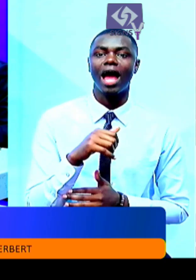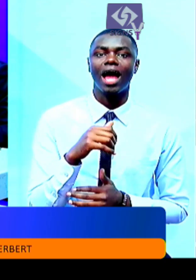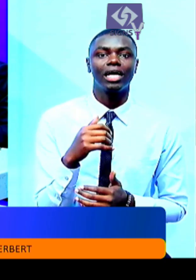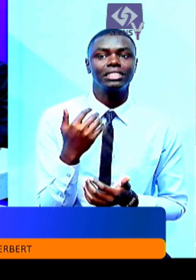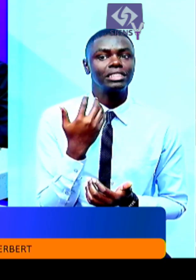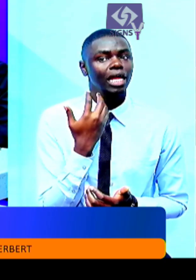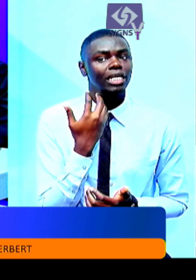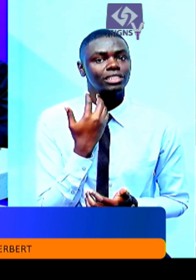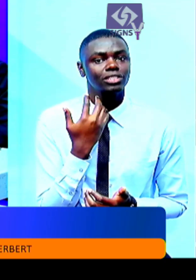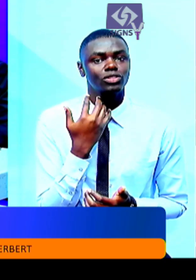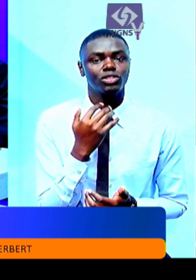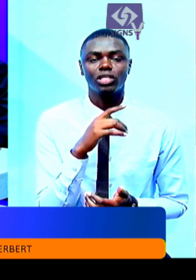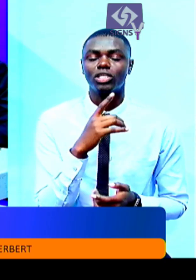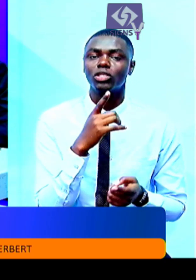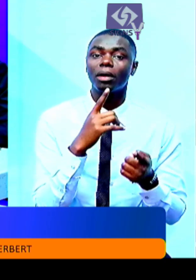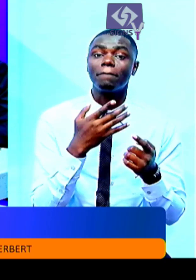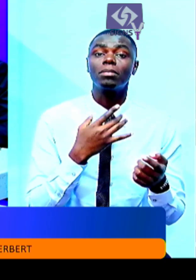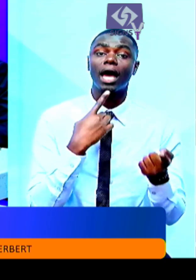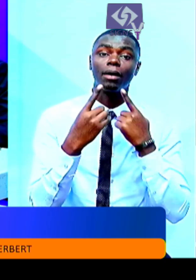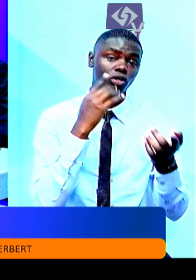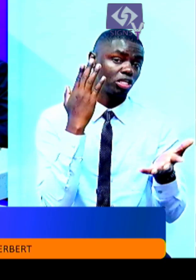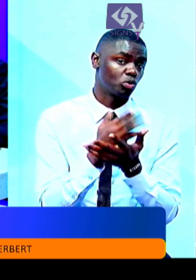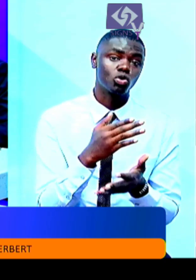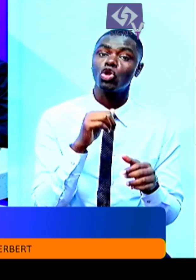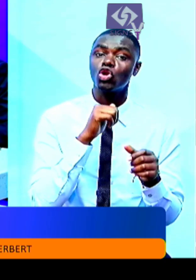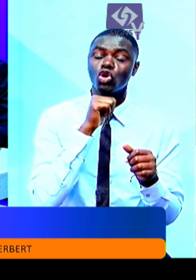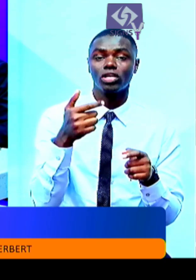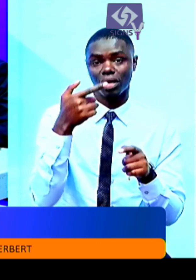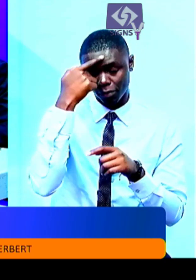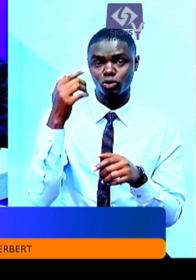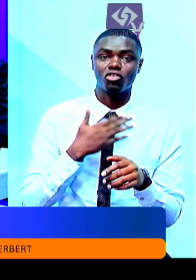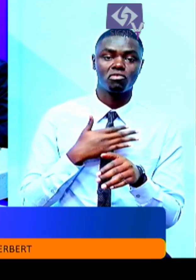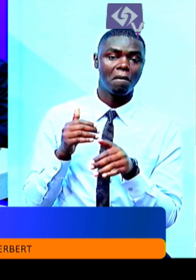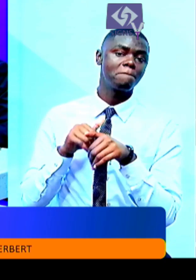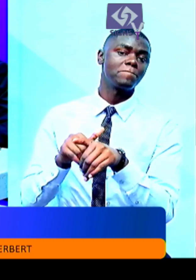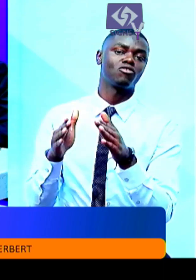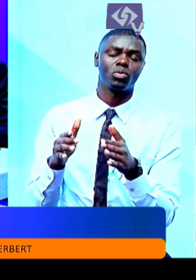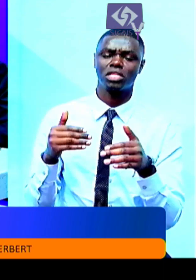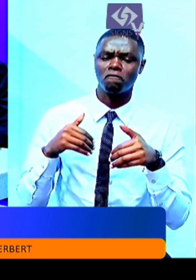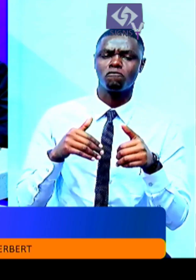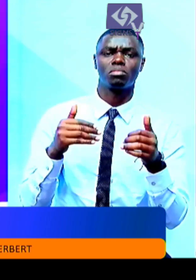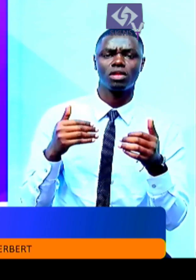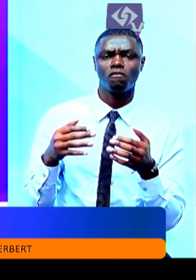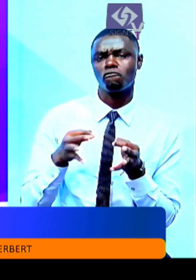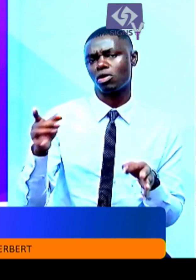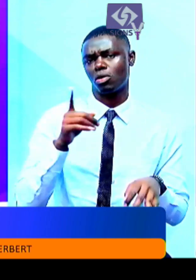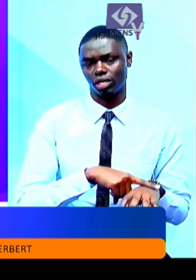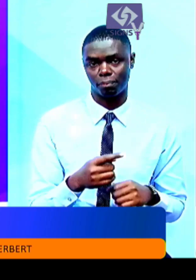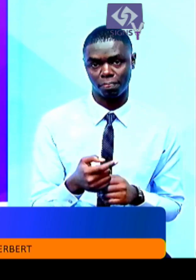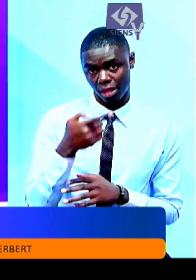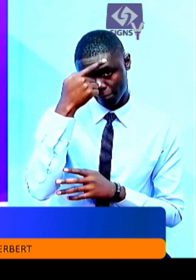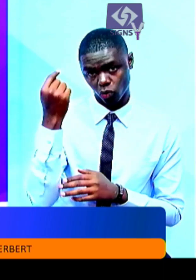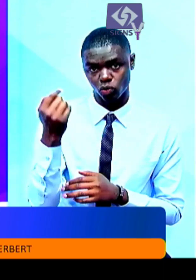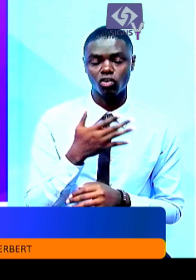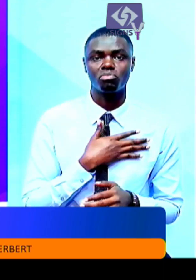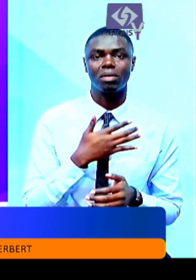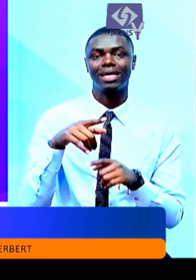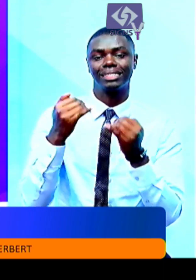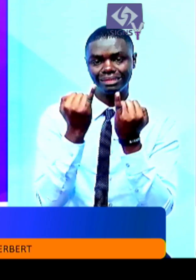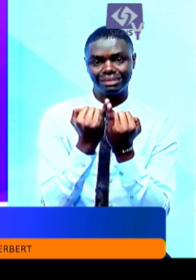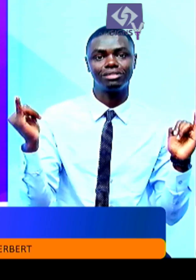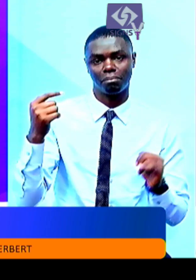my followers. I have to say the truth. Because those say it as it is. They have followed me for a long time. Yeah. Just because of my independent